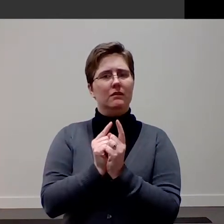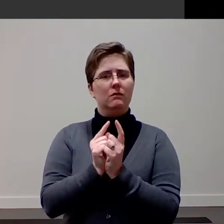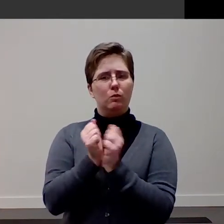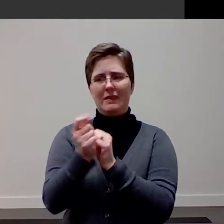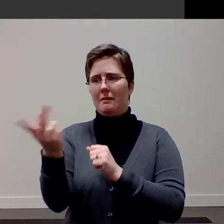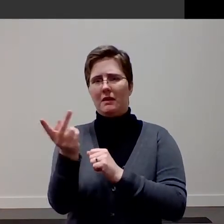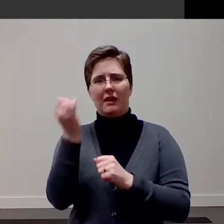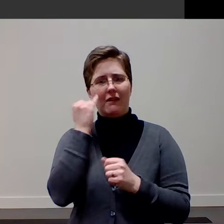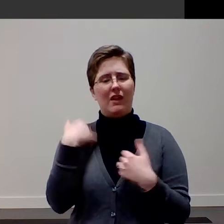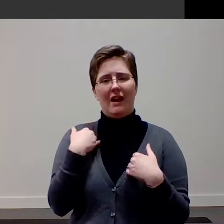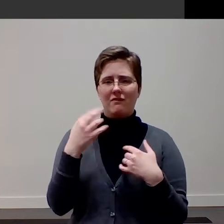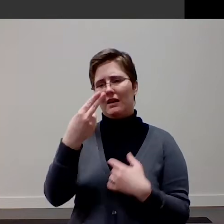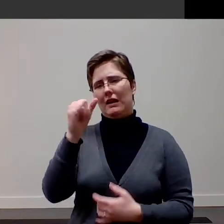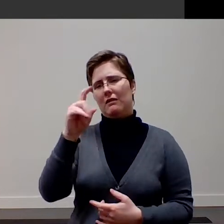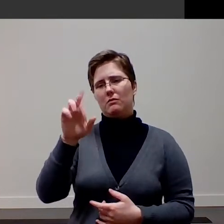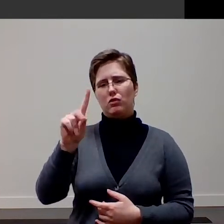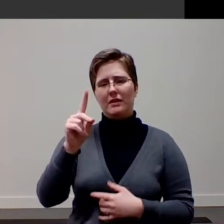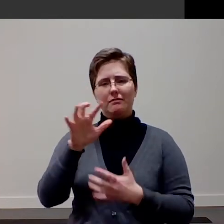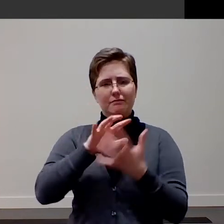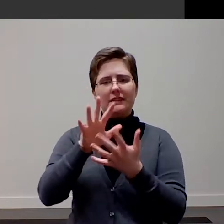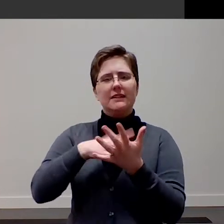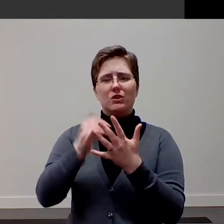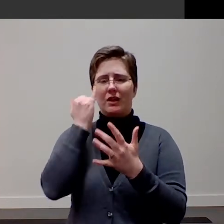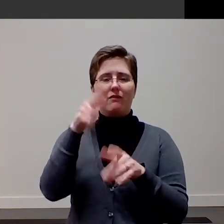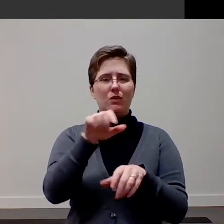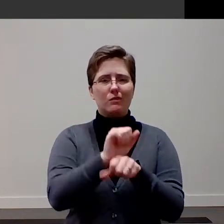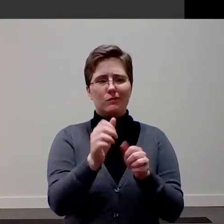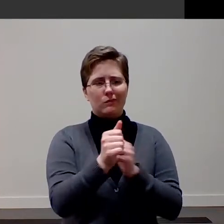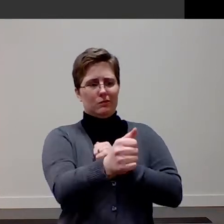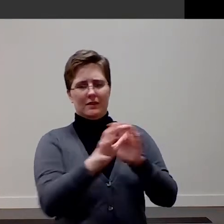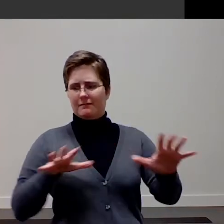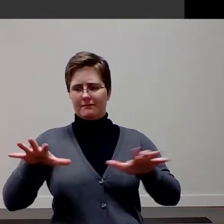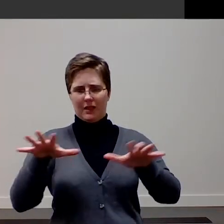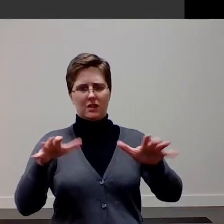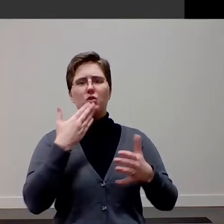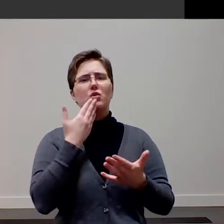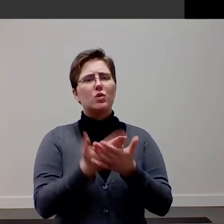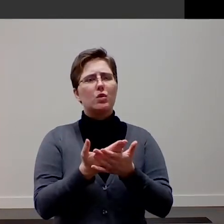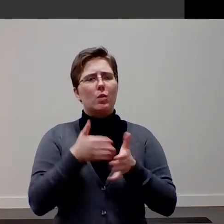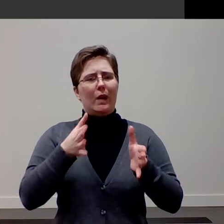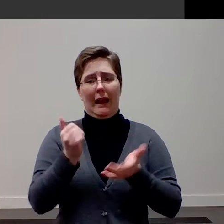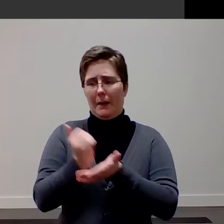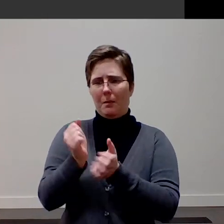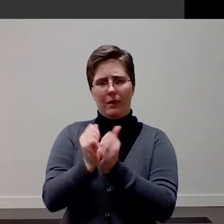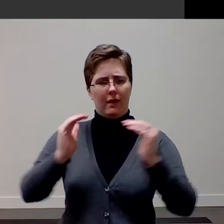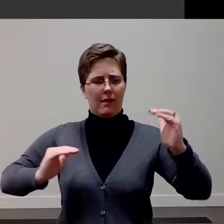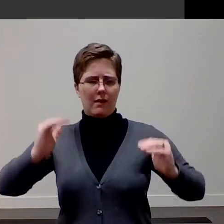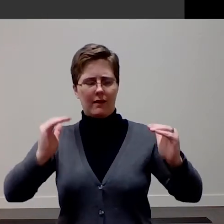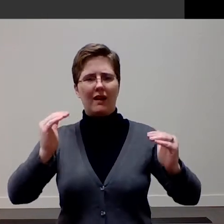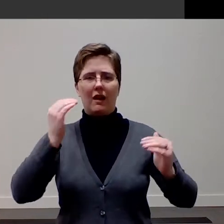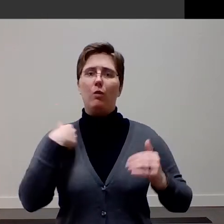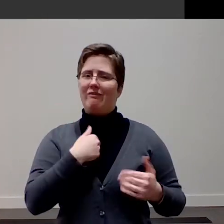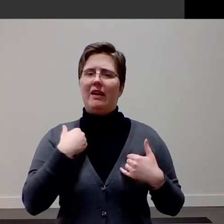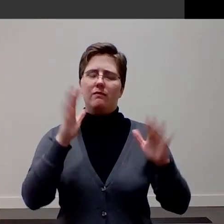they're on the hybrid schedule, they can get together remotely. So it's a good way to help. And I know we've had